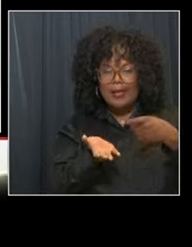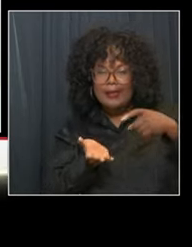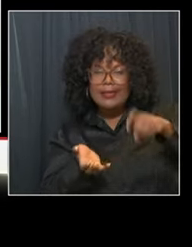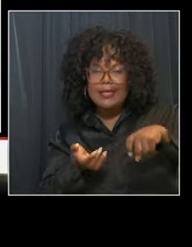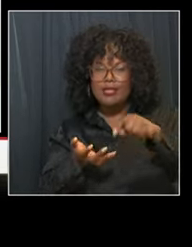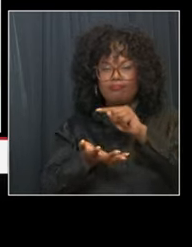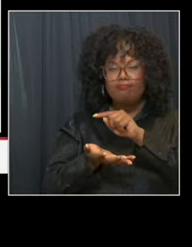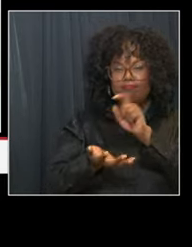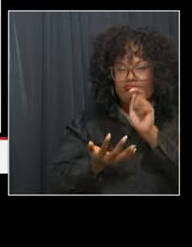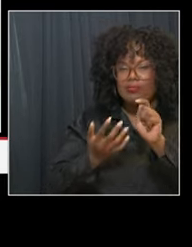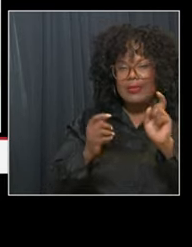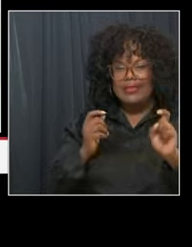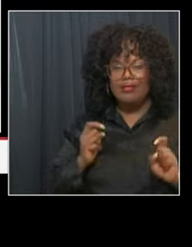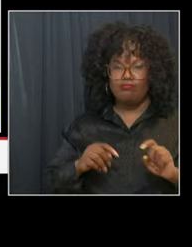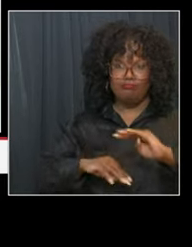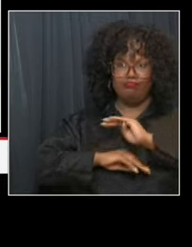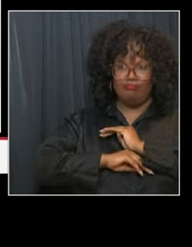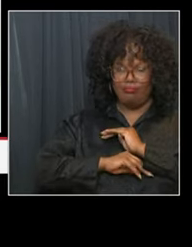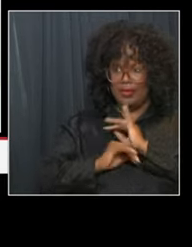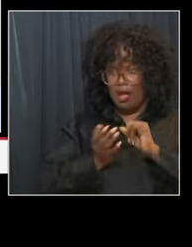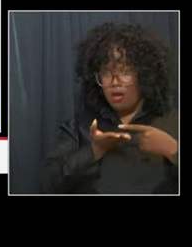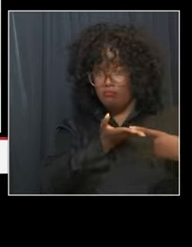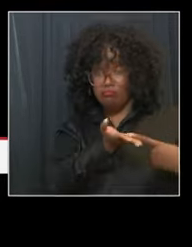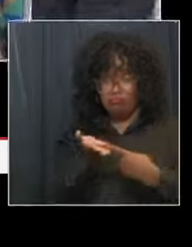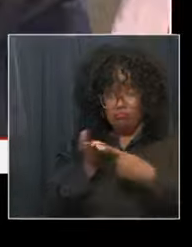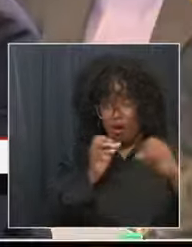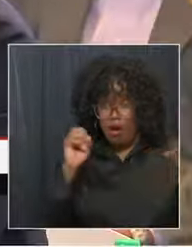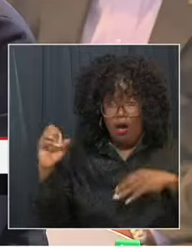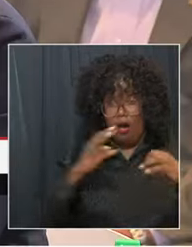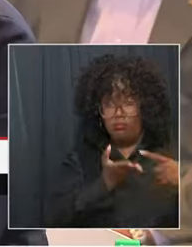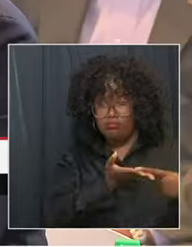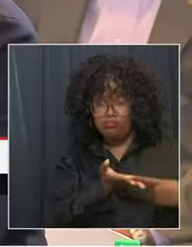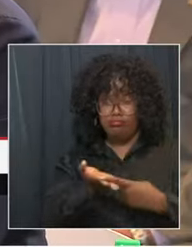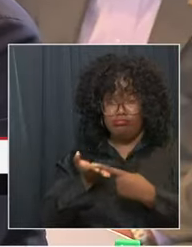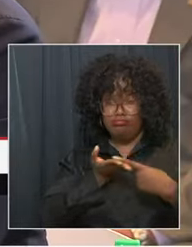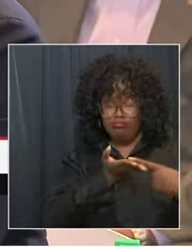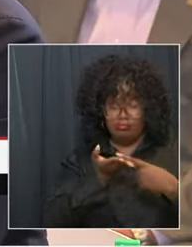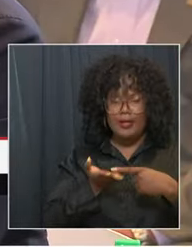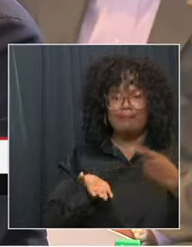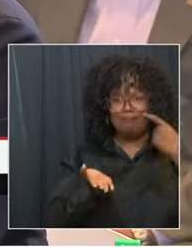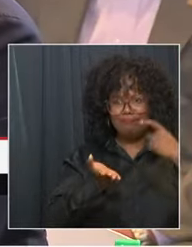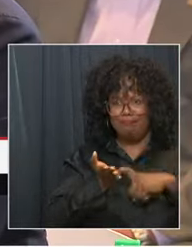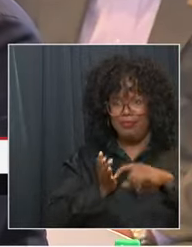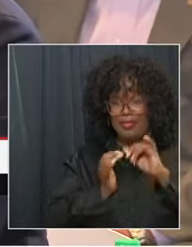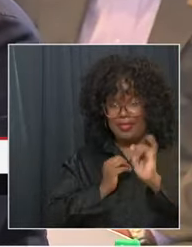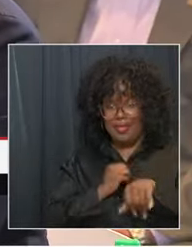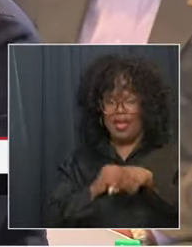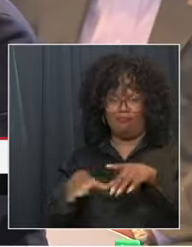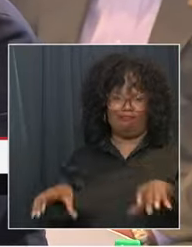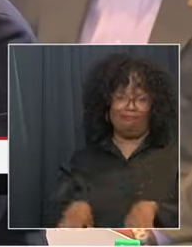budget to this level together, so I just want to commend you guys. I do see that